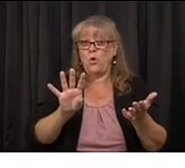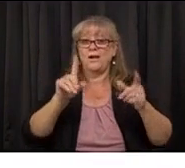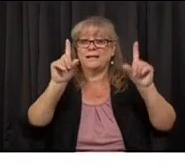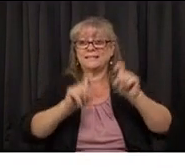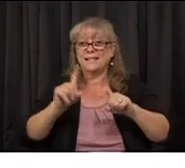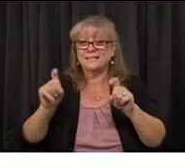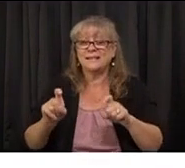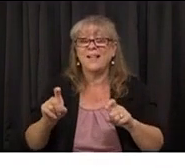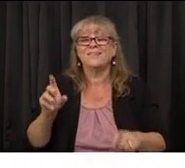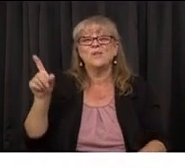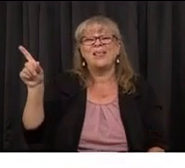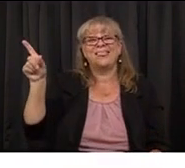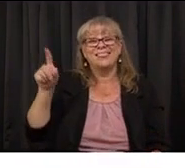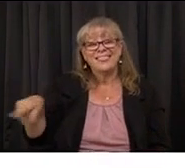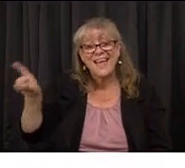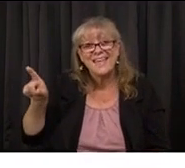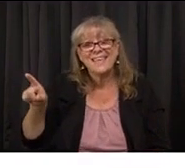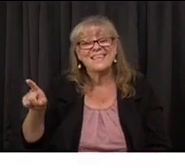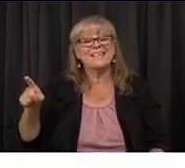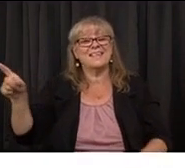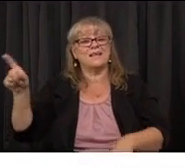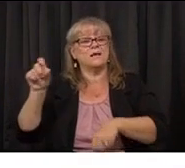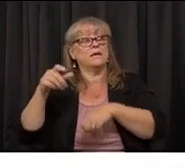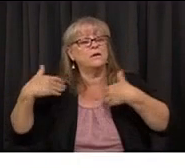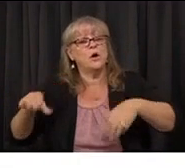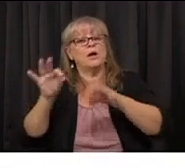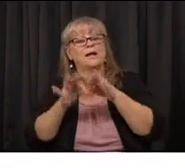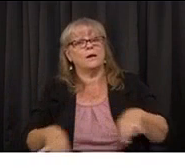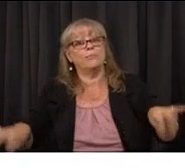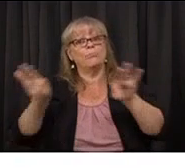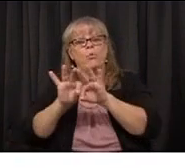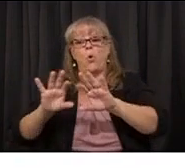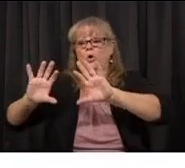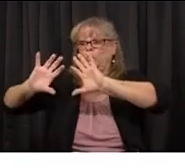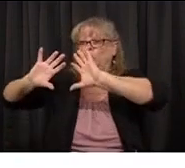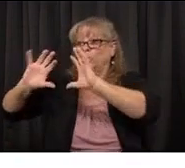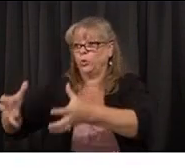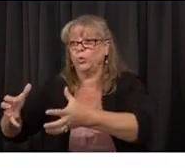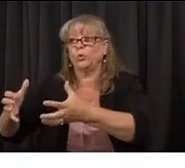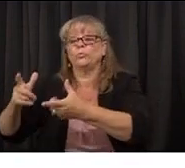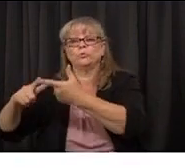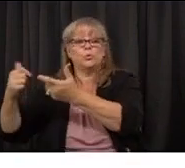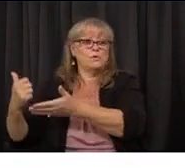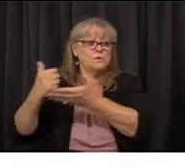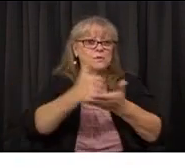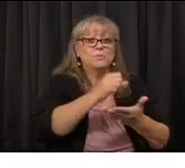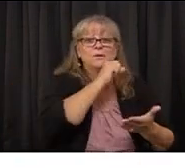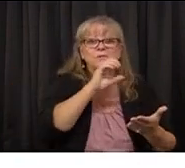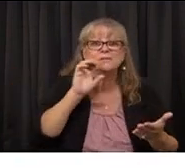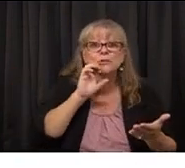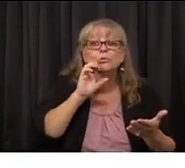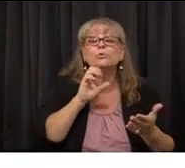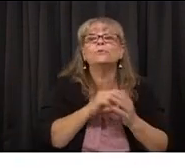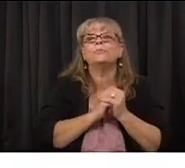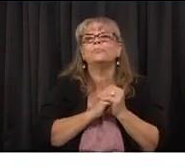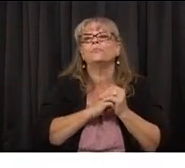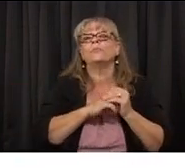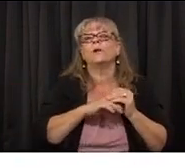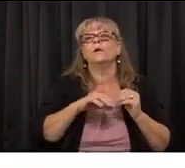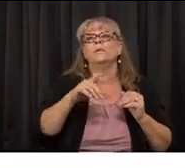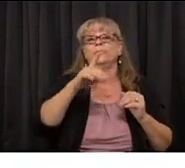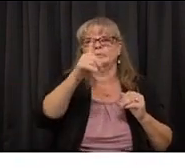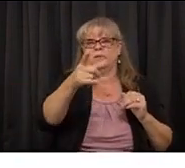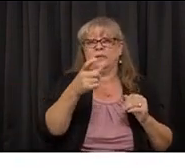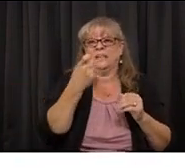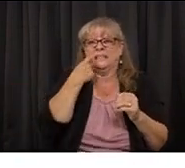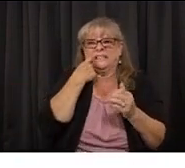most vulnerable, for our senior facilities, for outbreaks like the outbreak in Buena Vista. And we want to